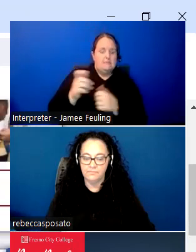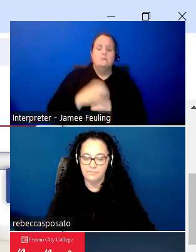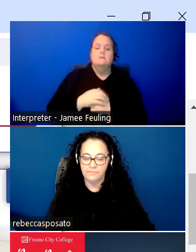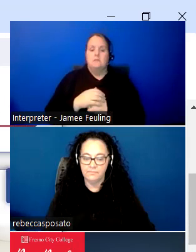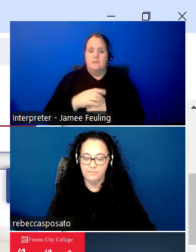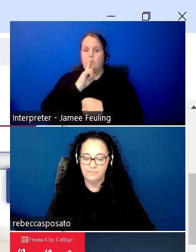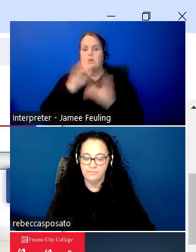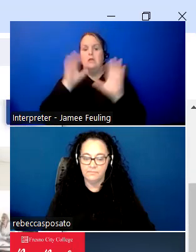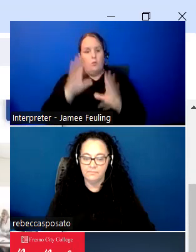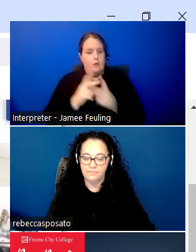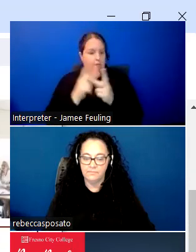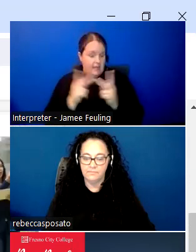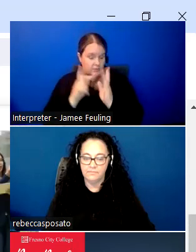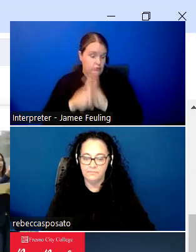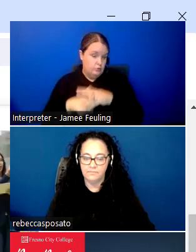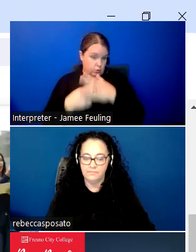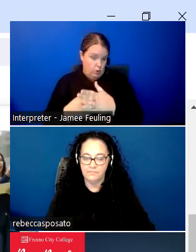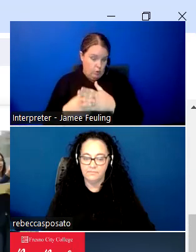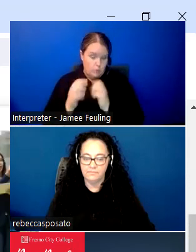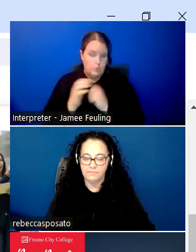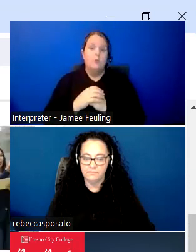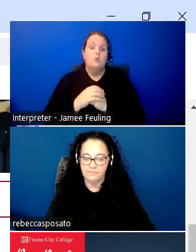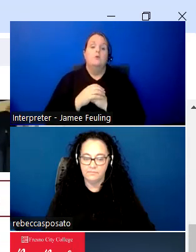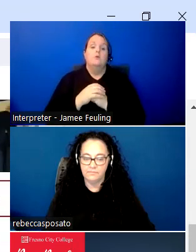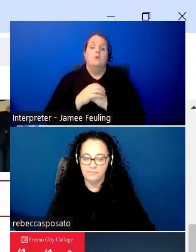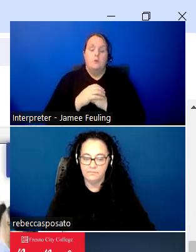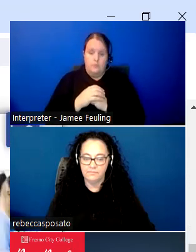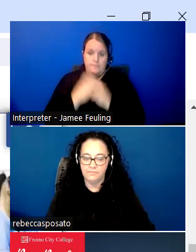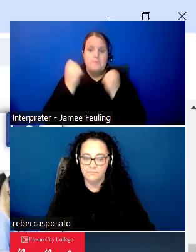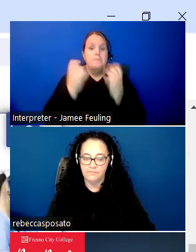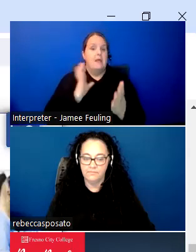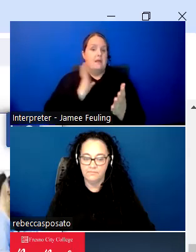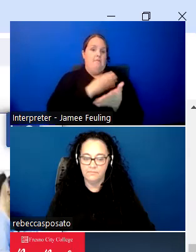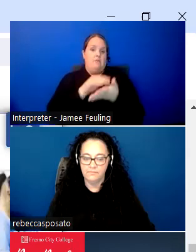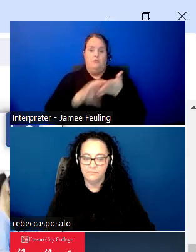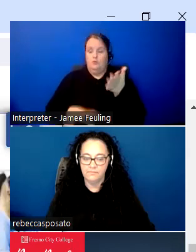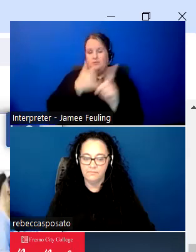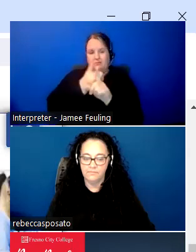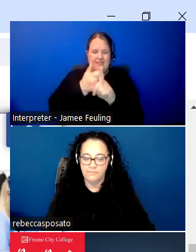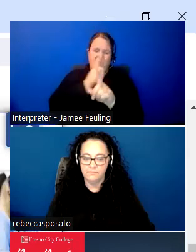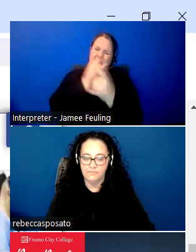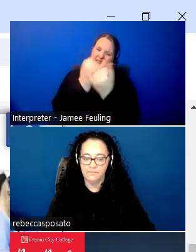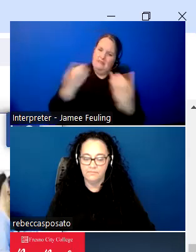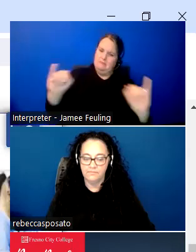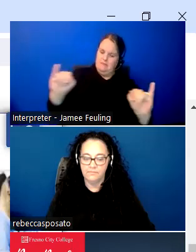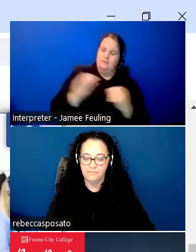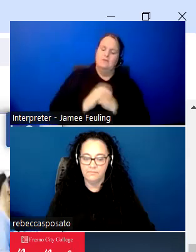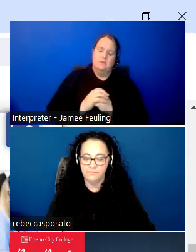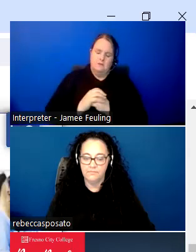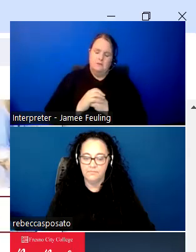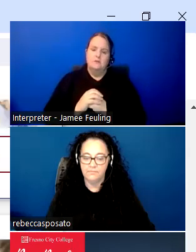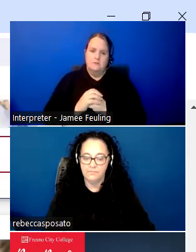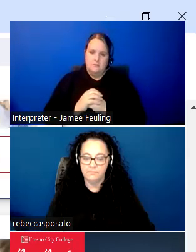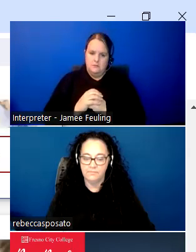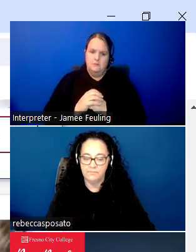to start on your own. A lot of our students are very independent, and they like to